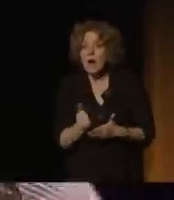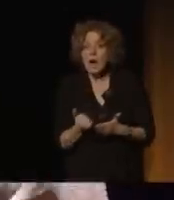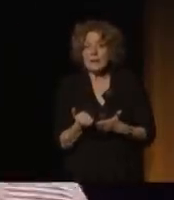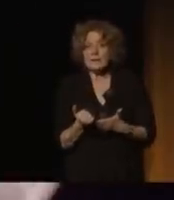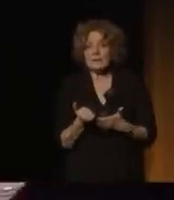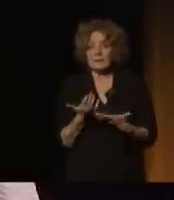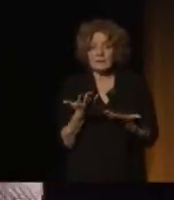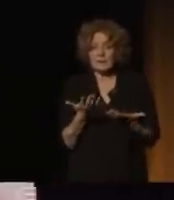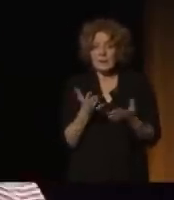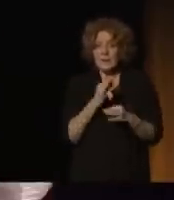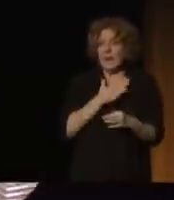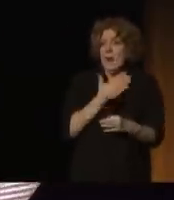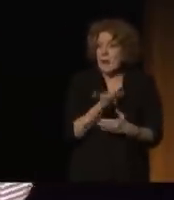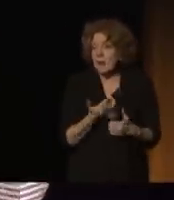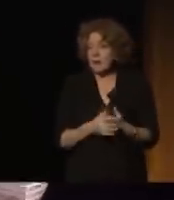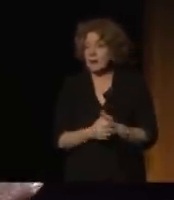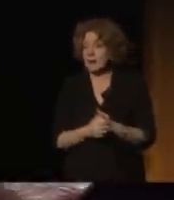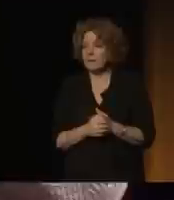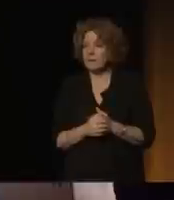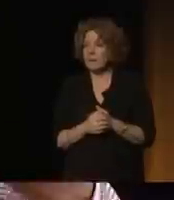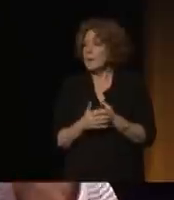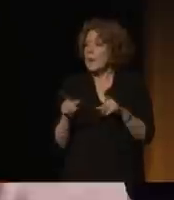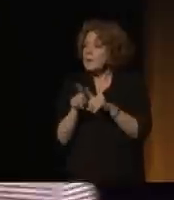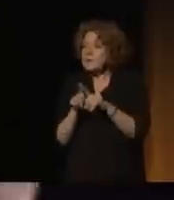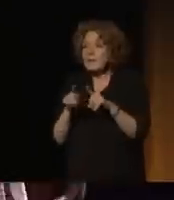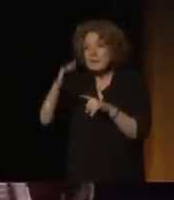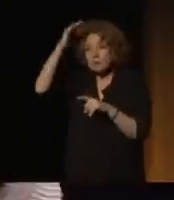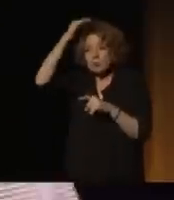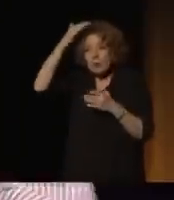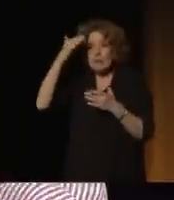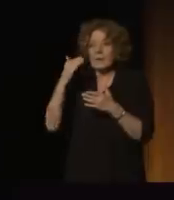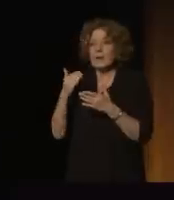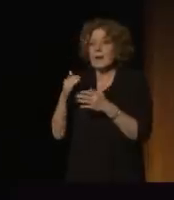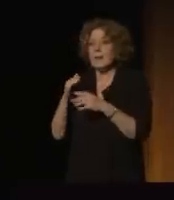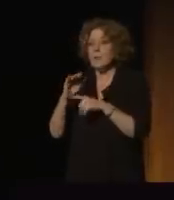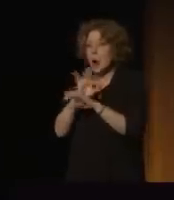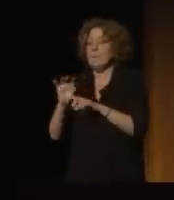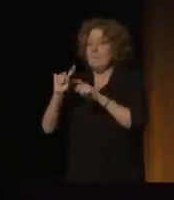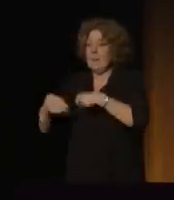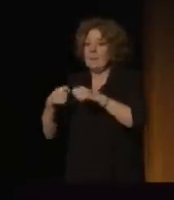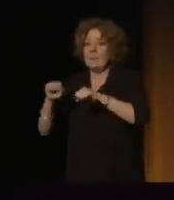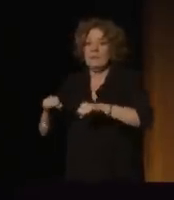most. It wasn't as great as Trump not being the president, but it was pretty nice.